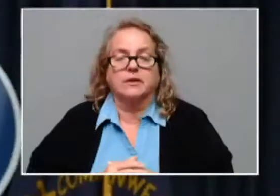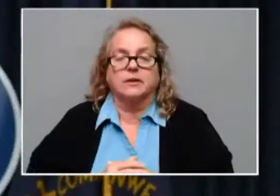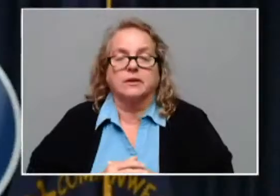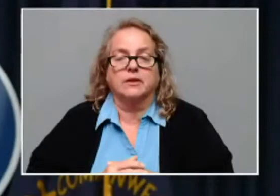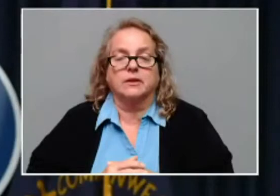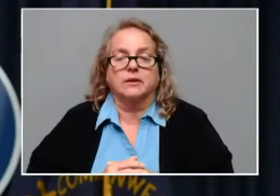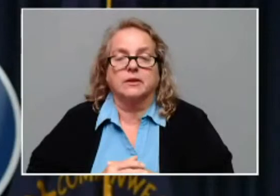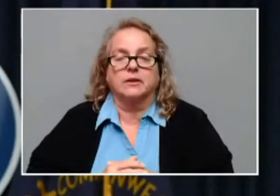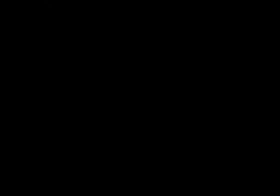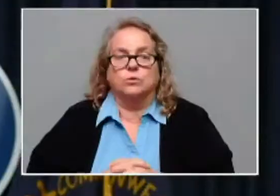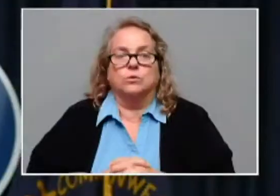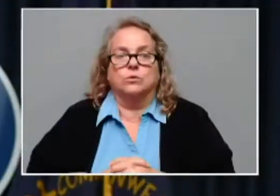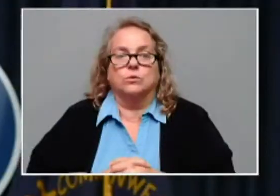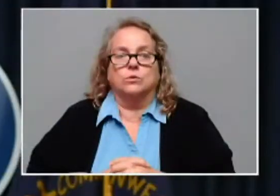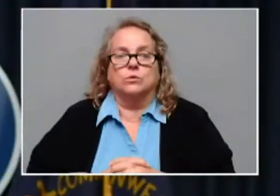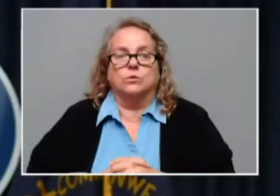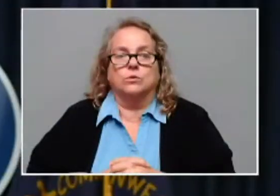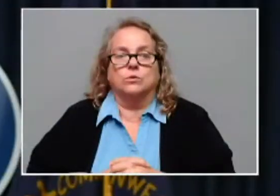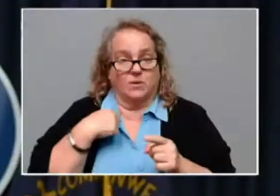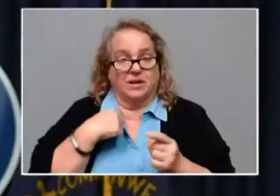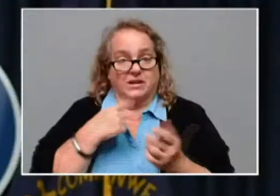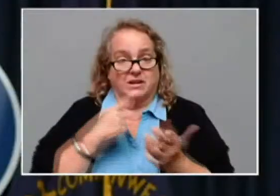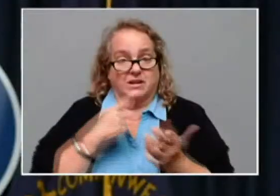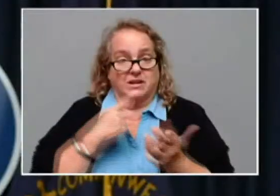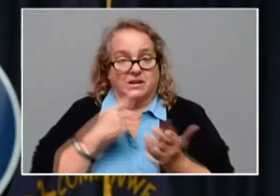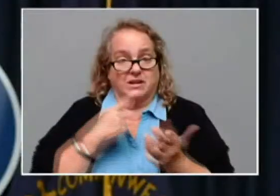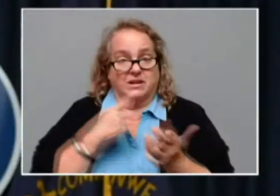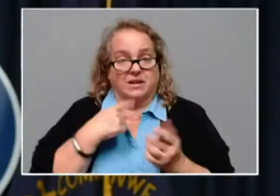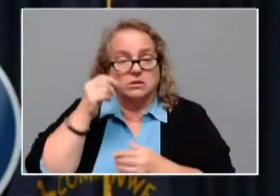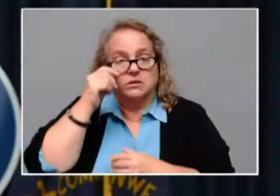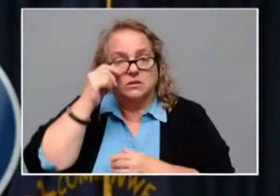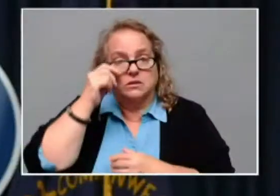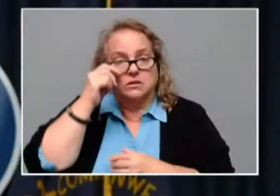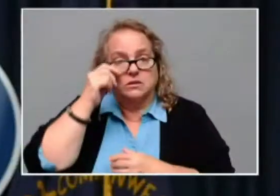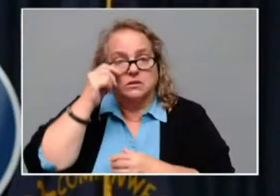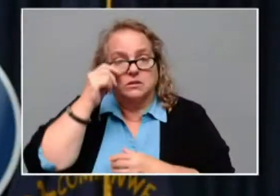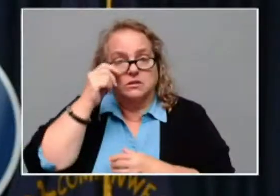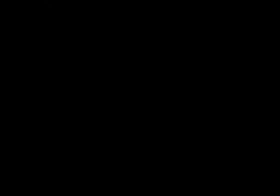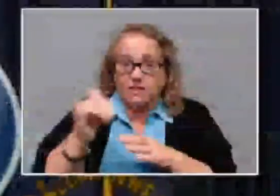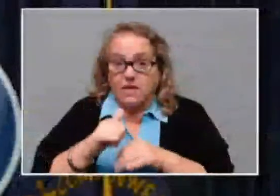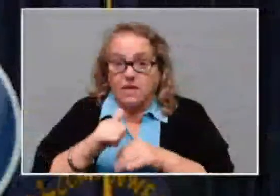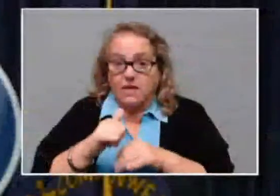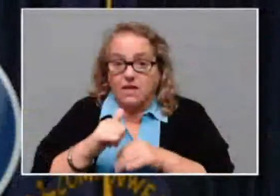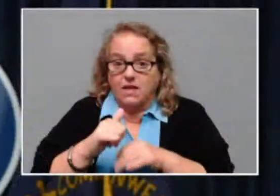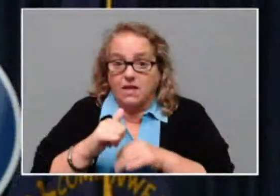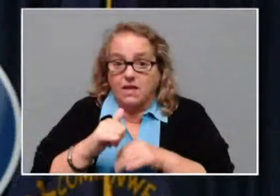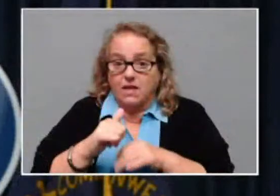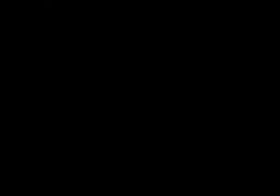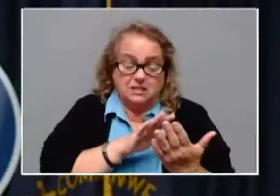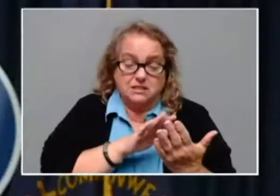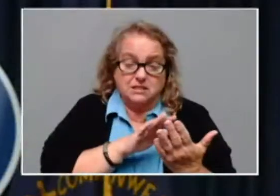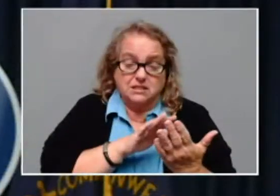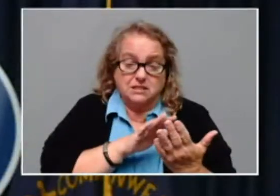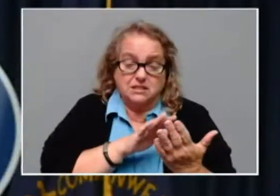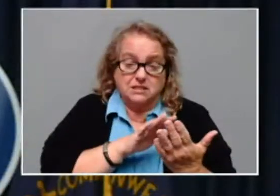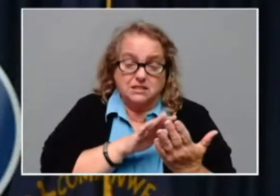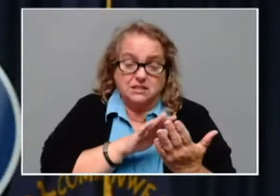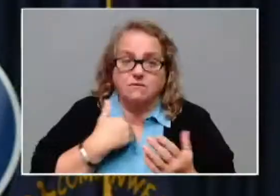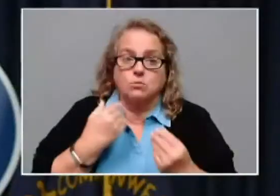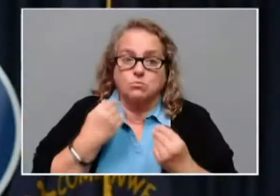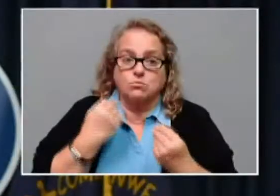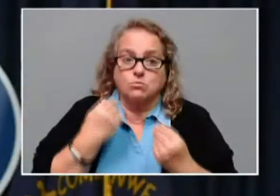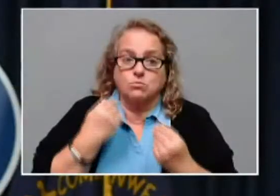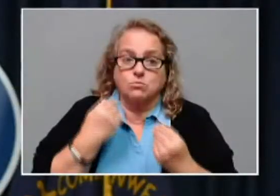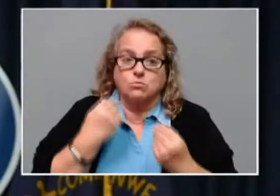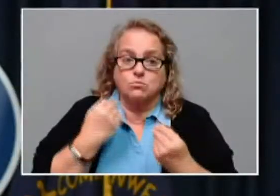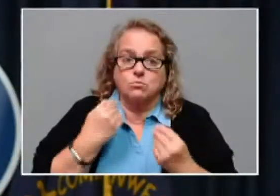As we've talked about before, with everything these hospitals are facing, we have provided help in a number of ways.